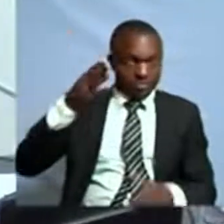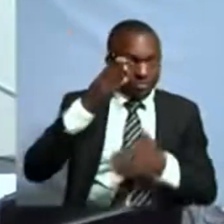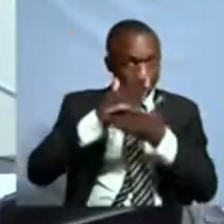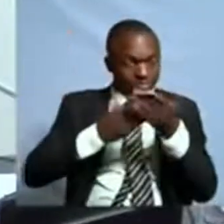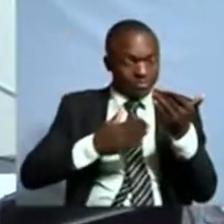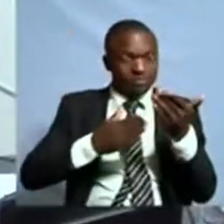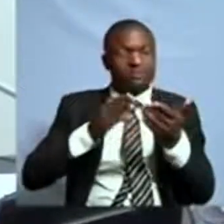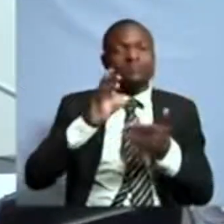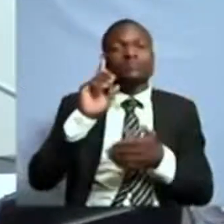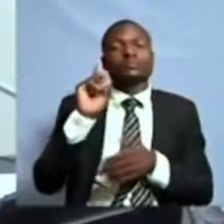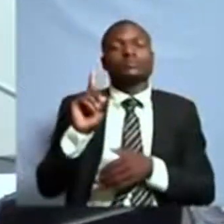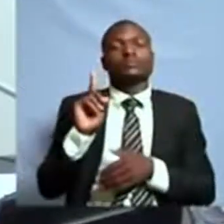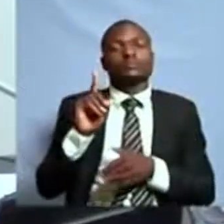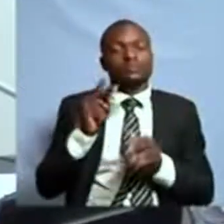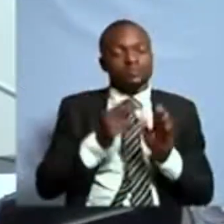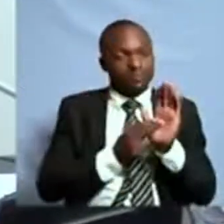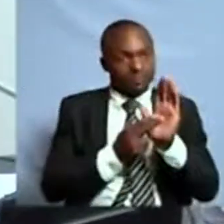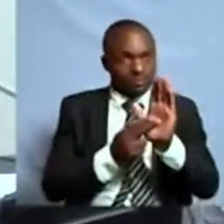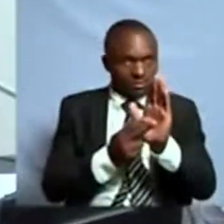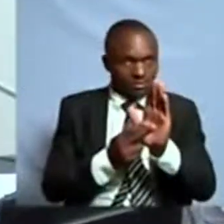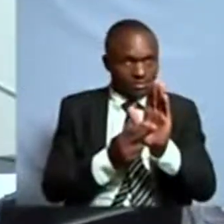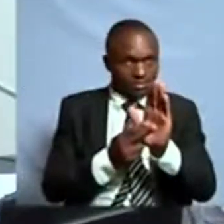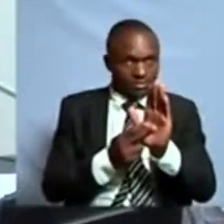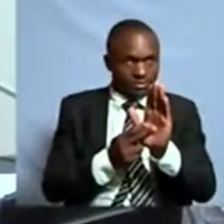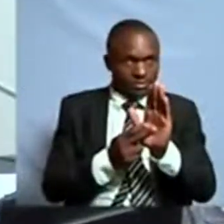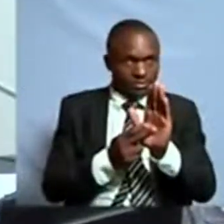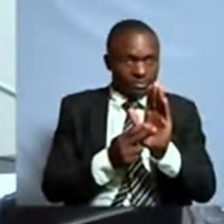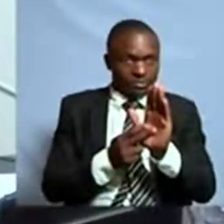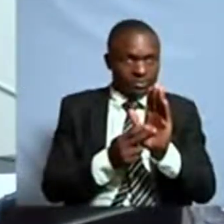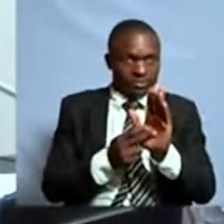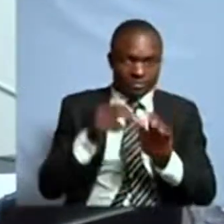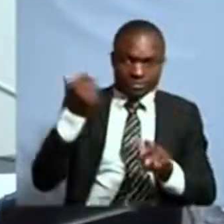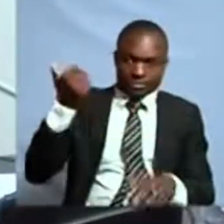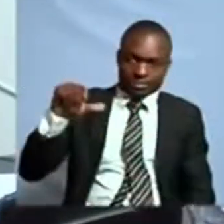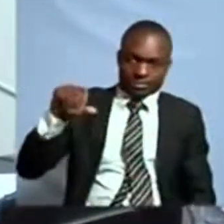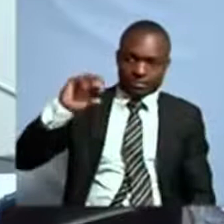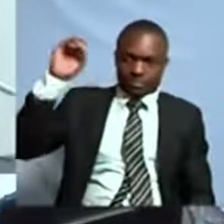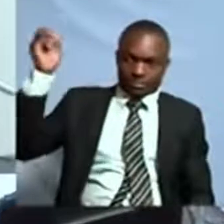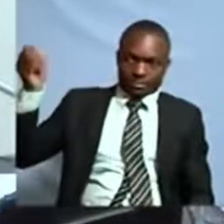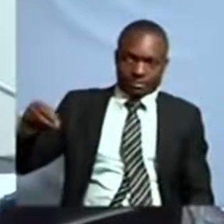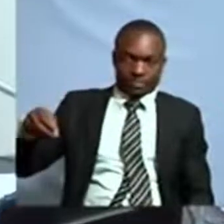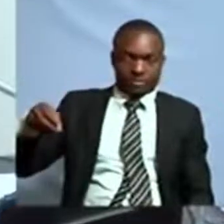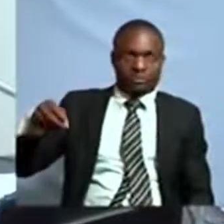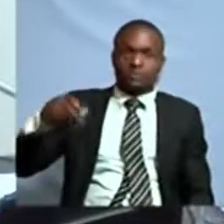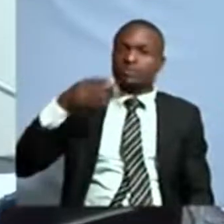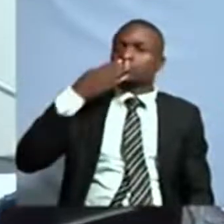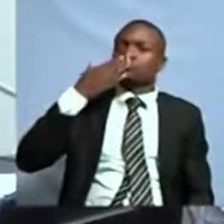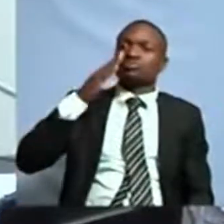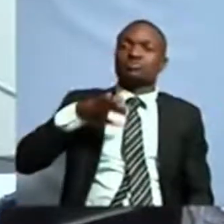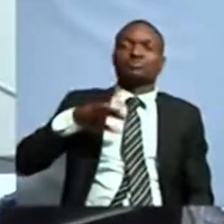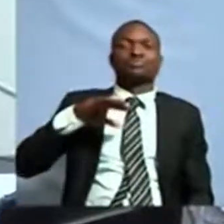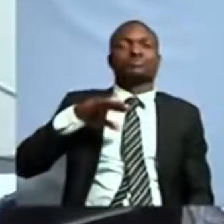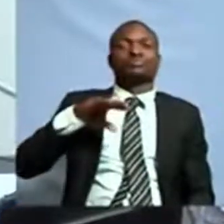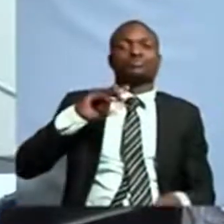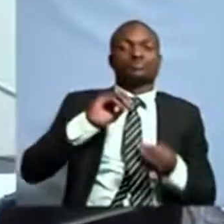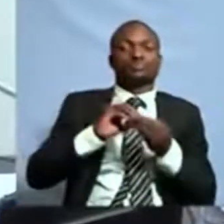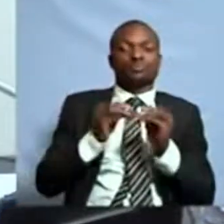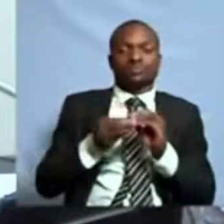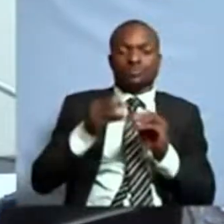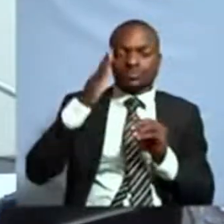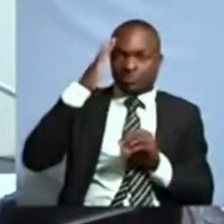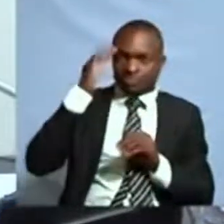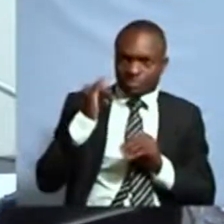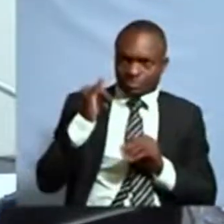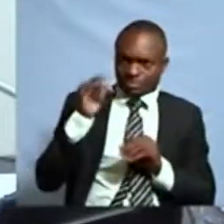Someone indicated to me that 10% is still a bad ratio. Why don't